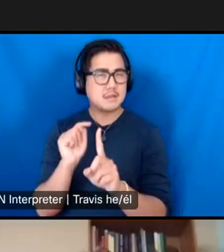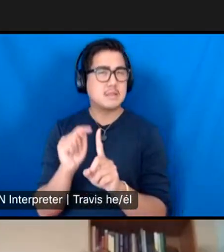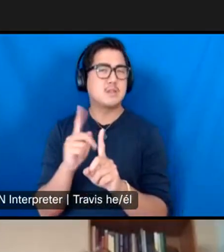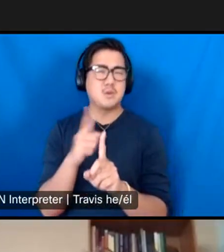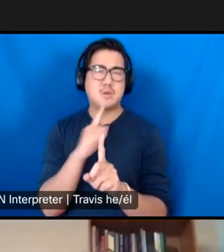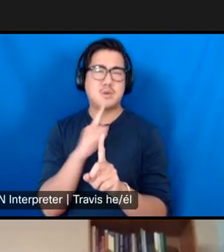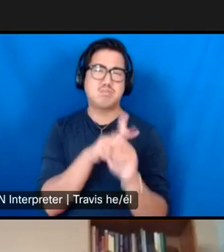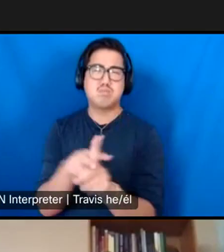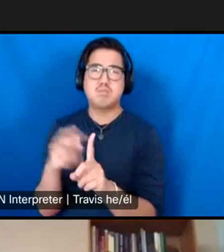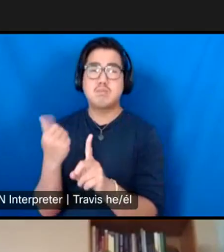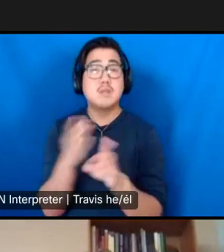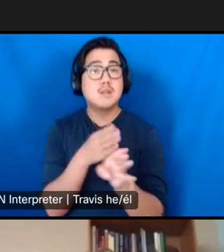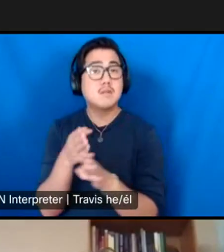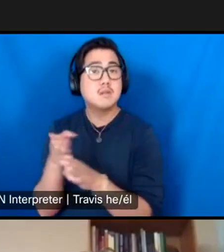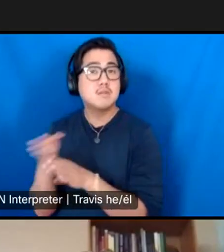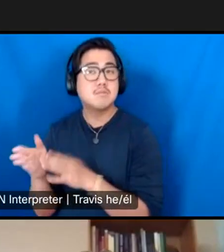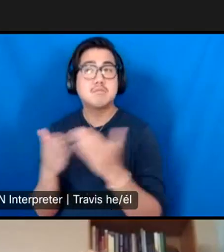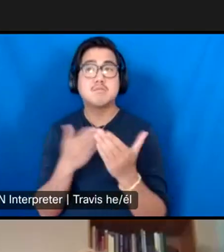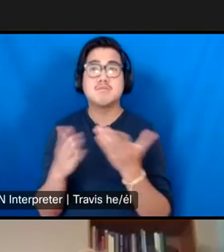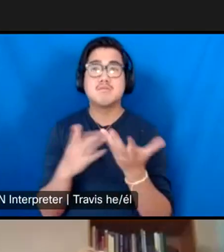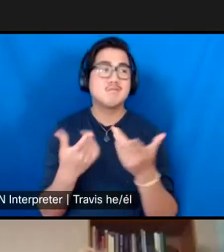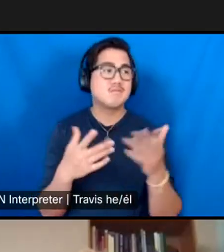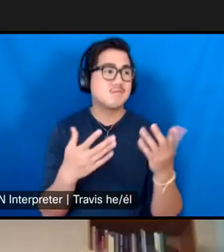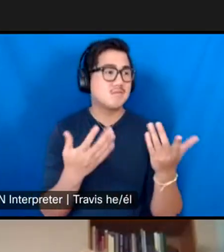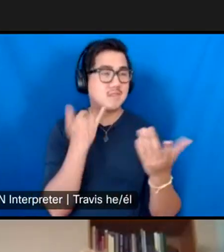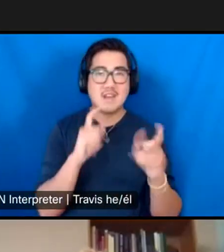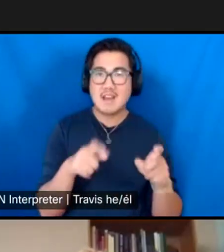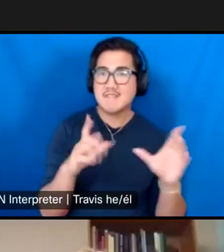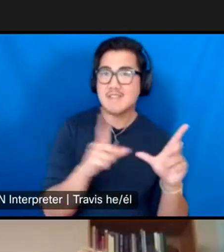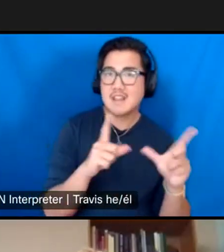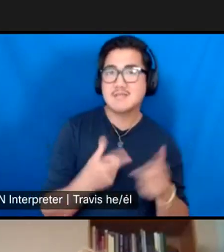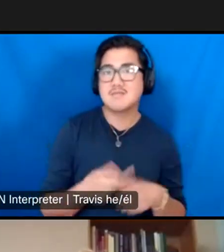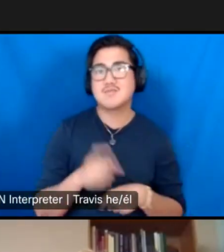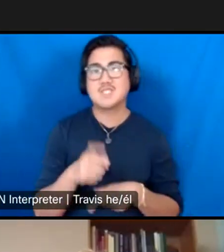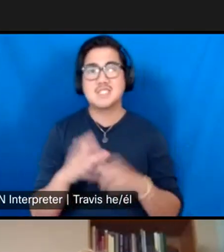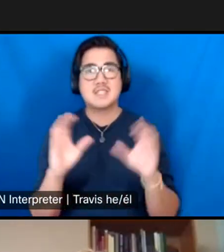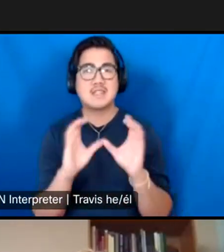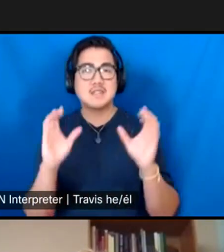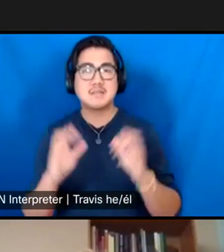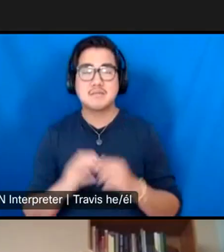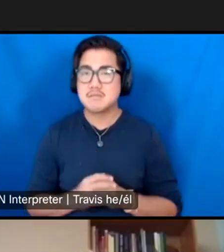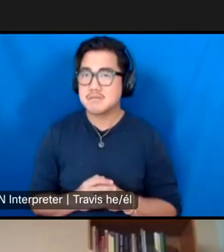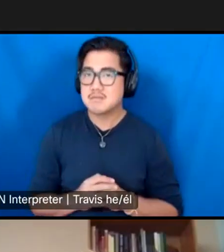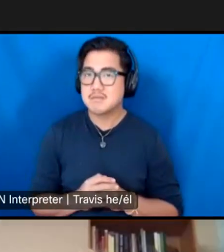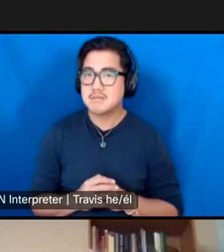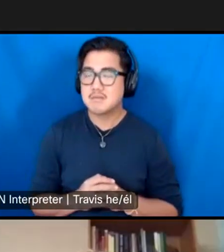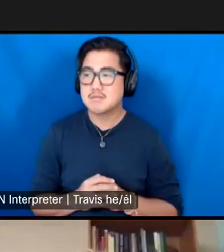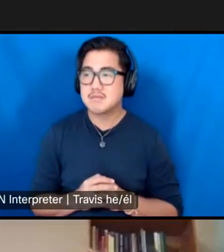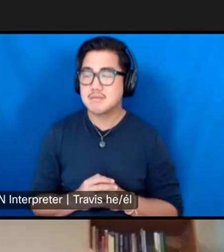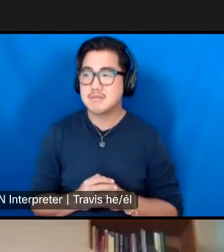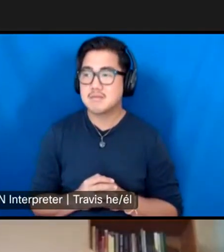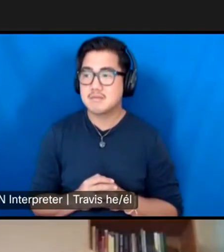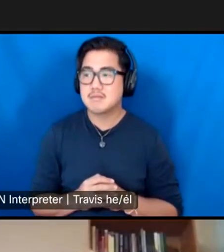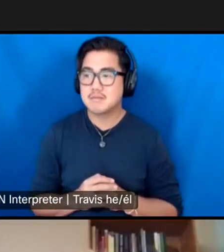professions where there's licensure or certification, and people are being held to